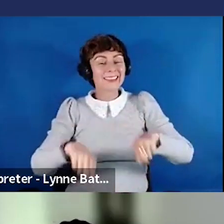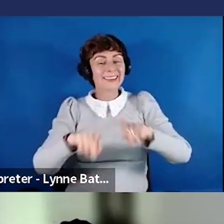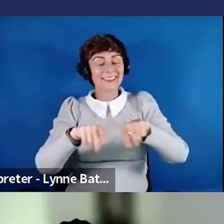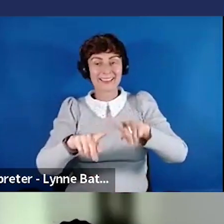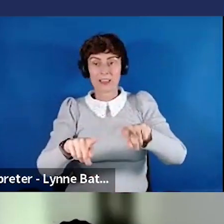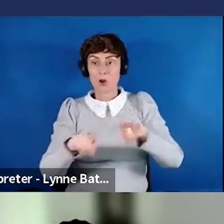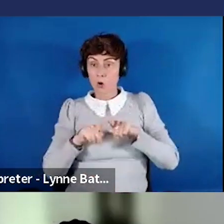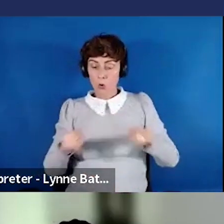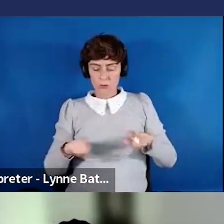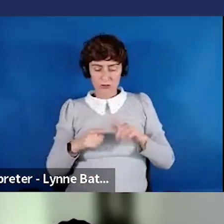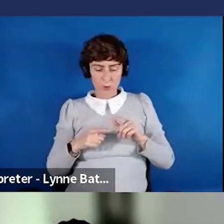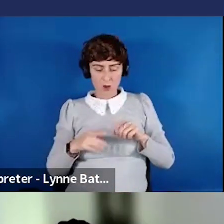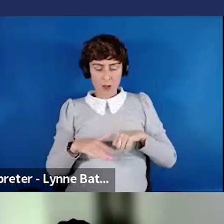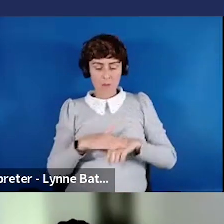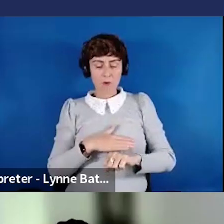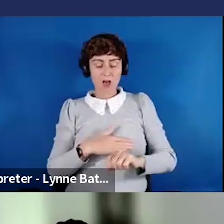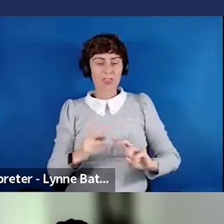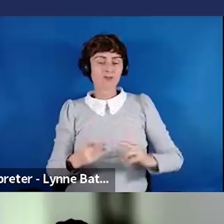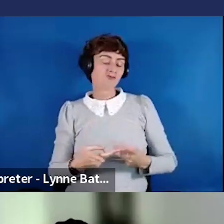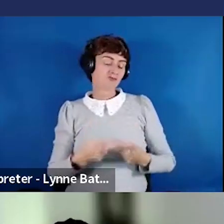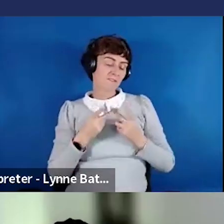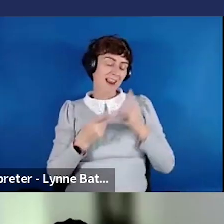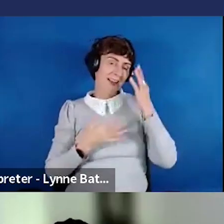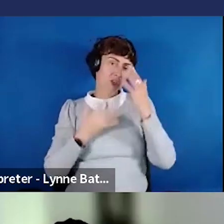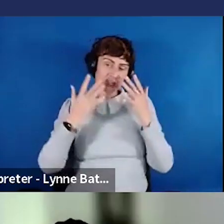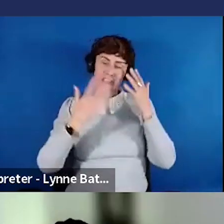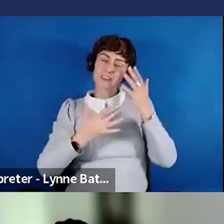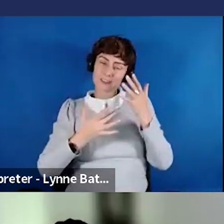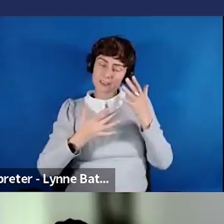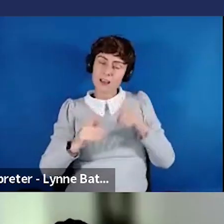birth reflections, because actually you might be able to